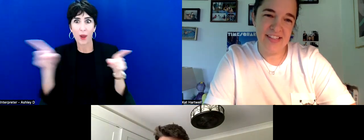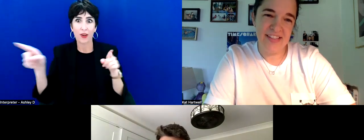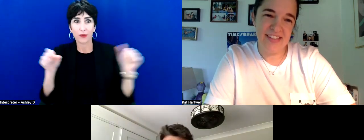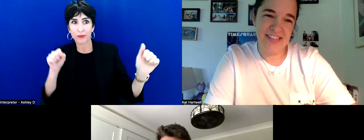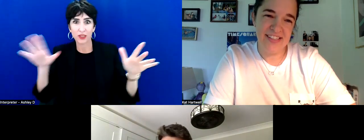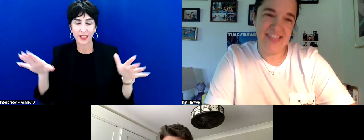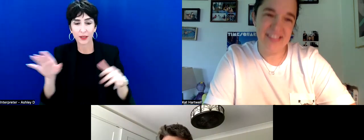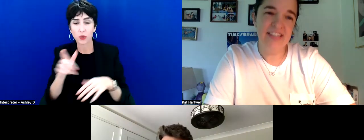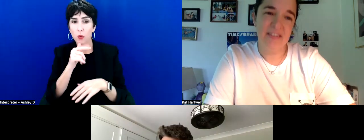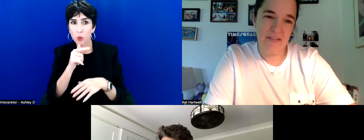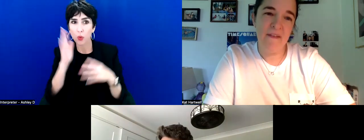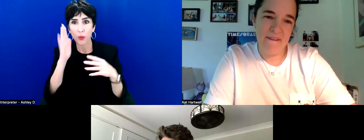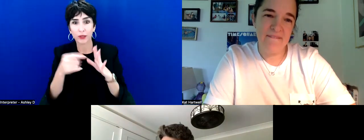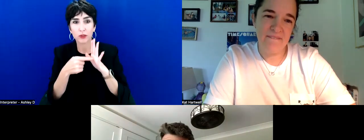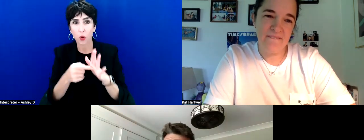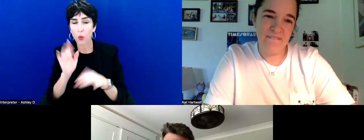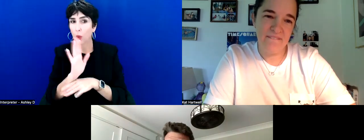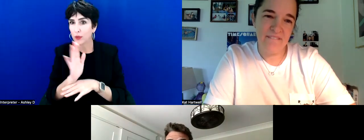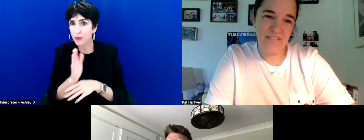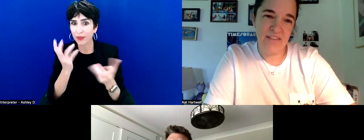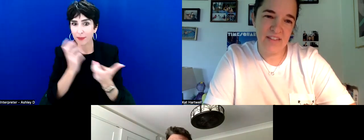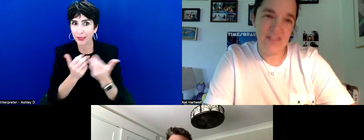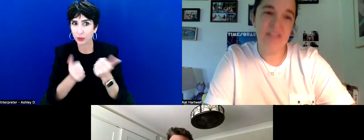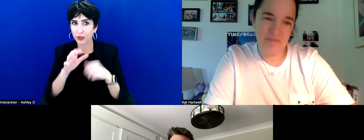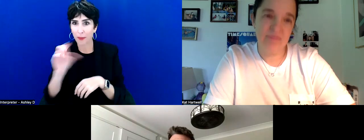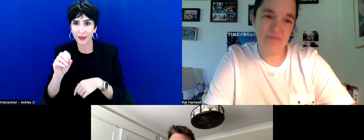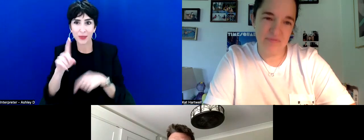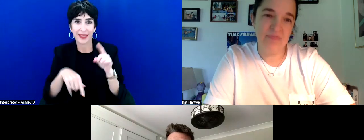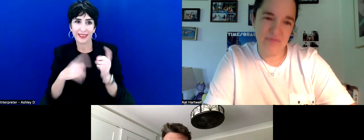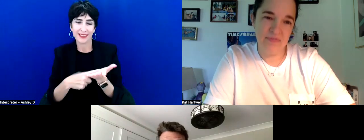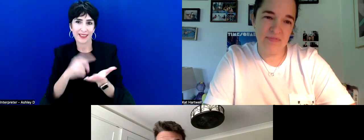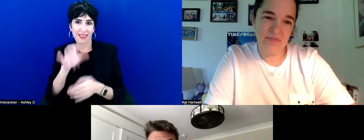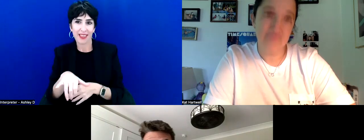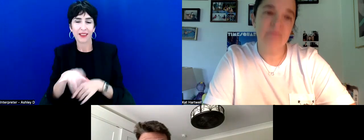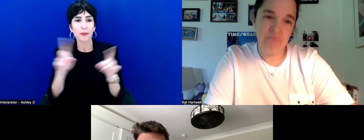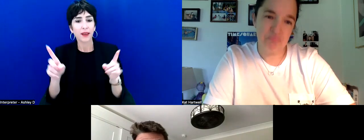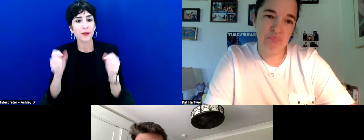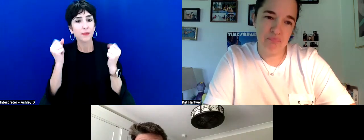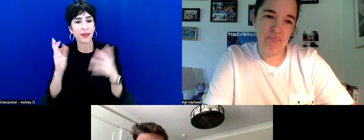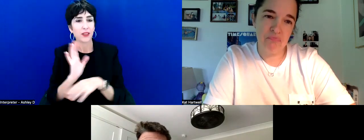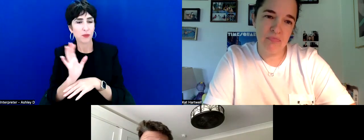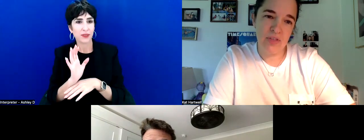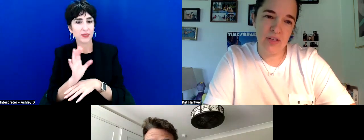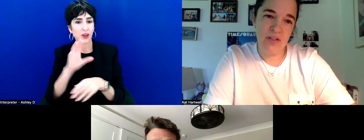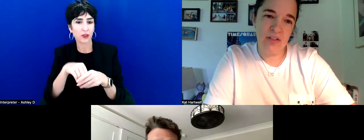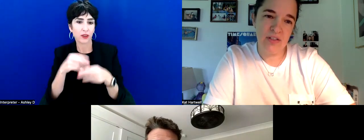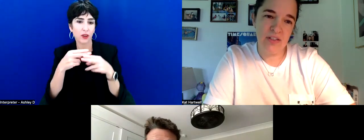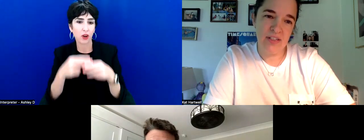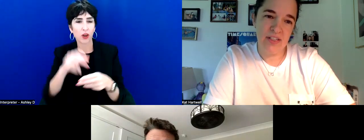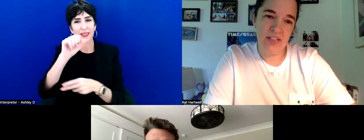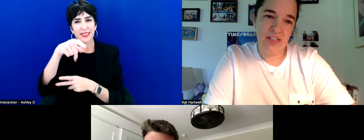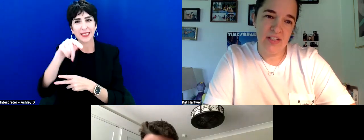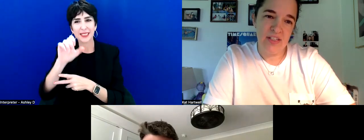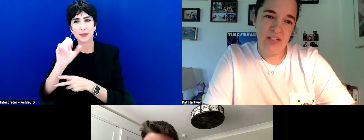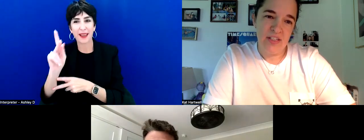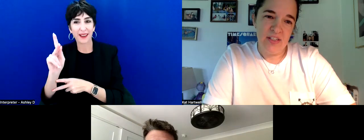know whose movie it's going to be yet, so I can't speak to that. But a lot of the movies I do are called spec movies. So we film